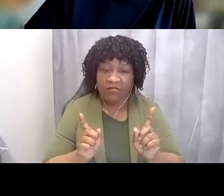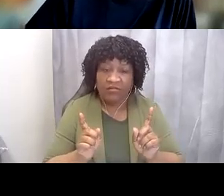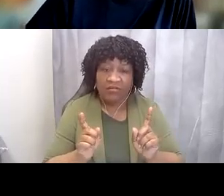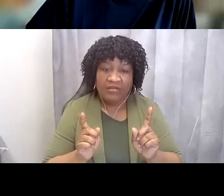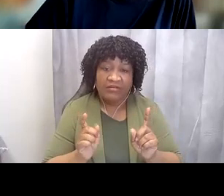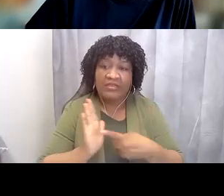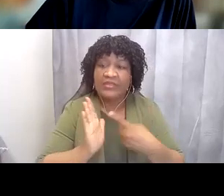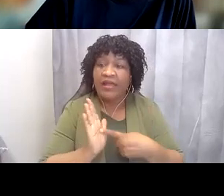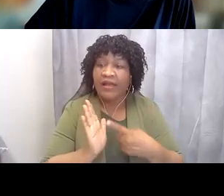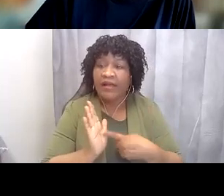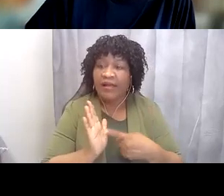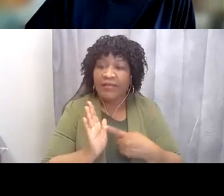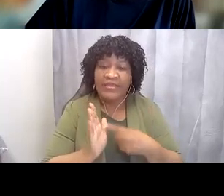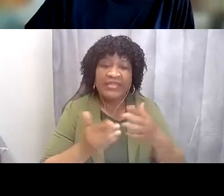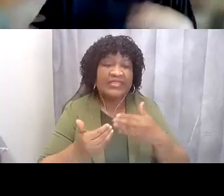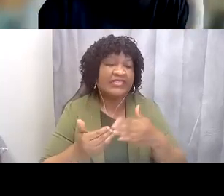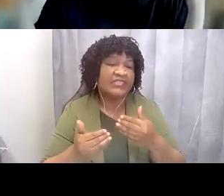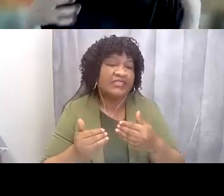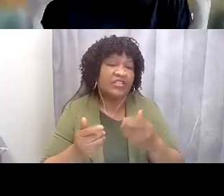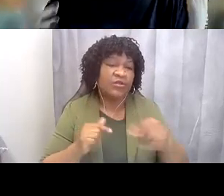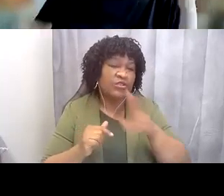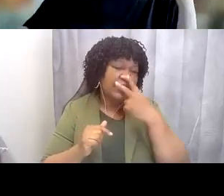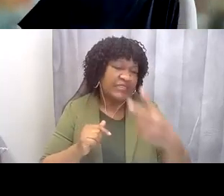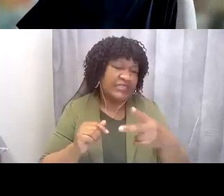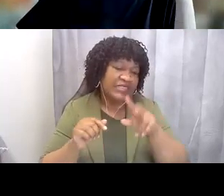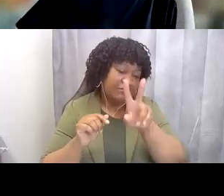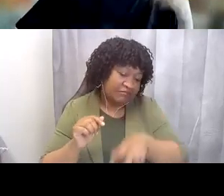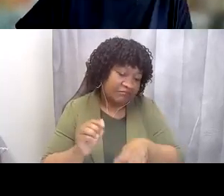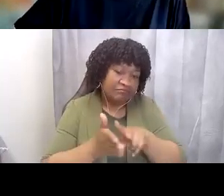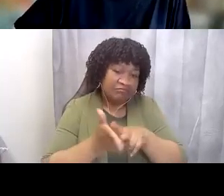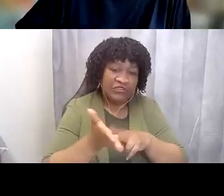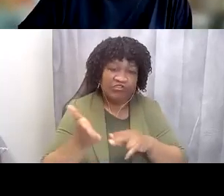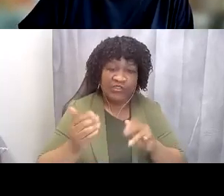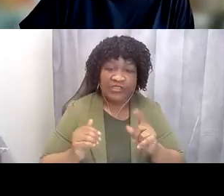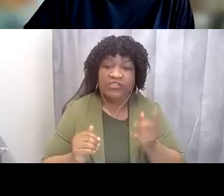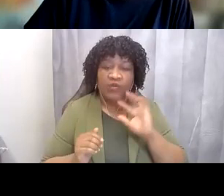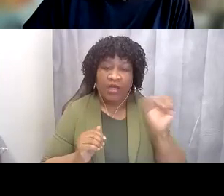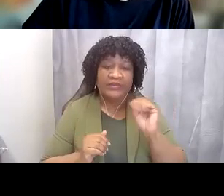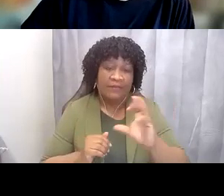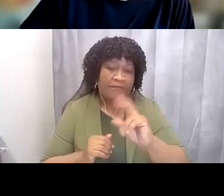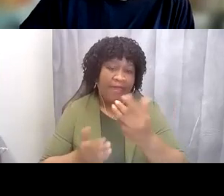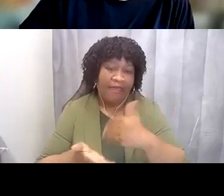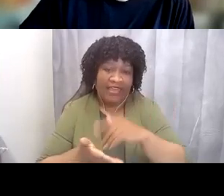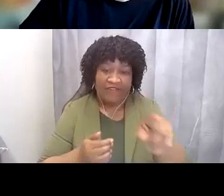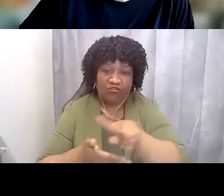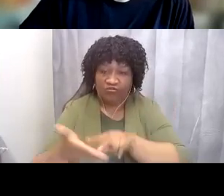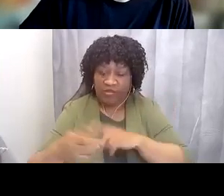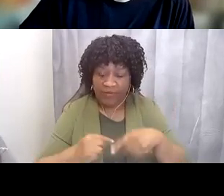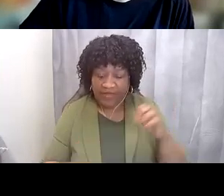sometimes it's easier when you can see it. So so I can send that back out.